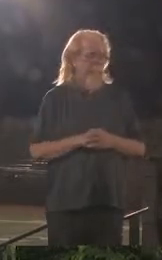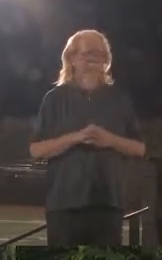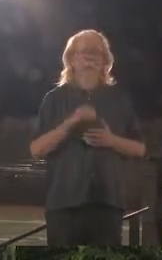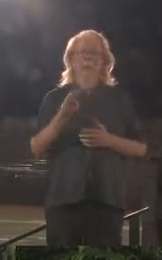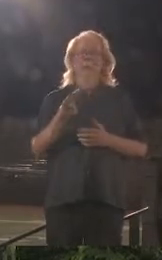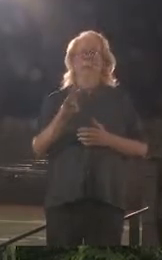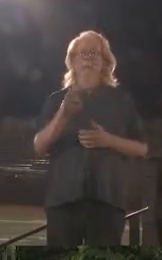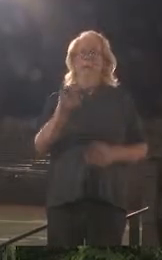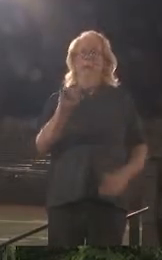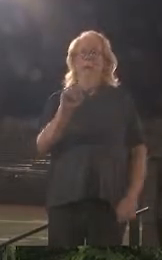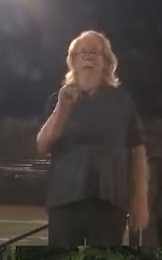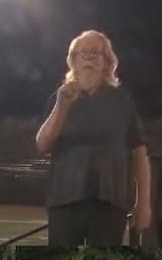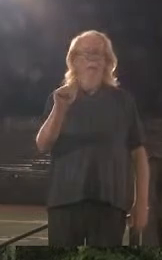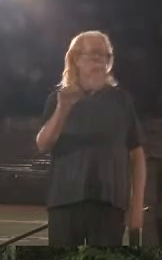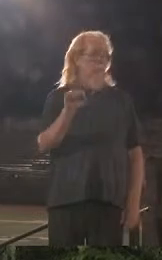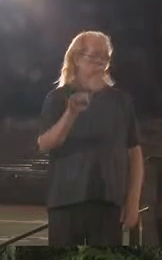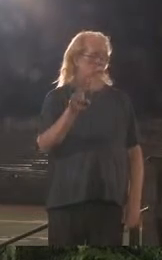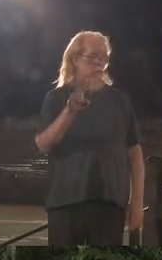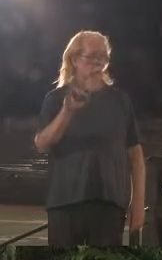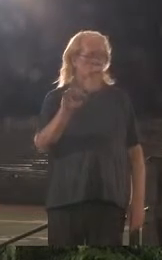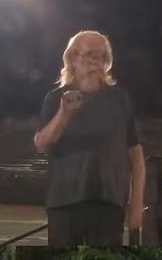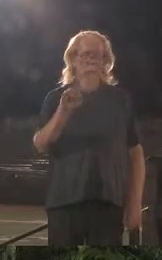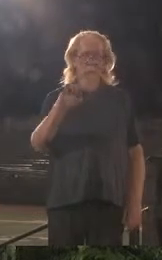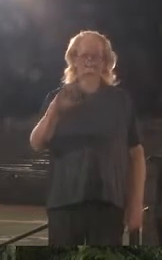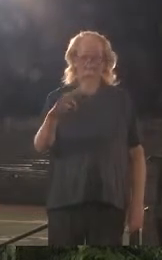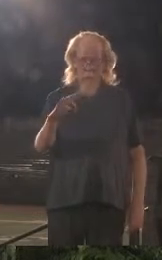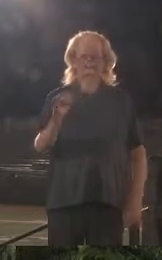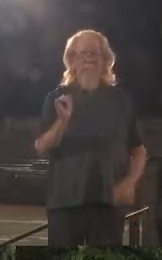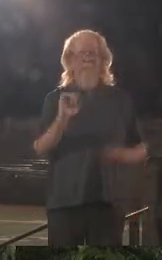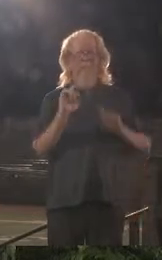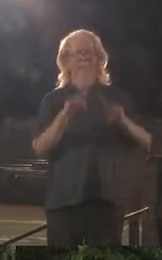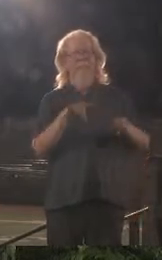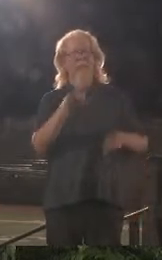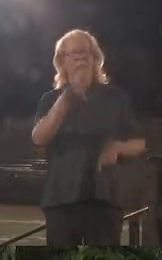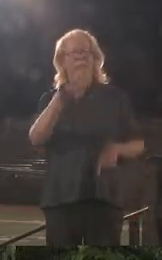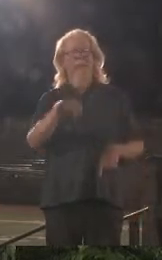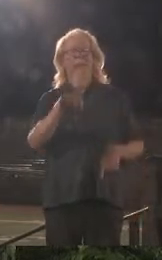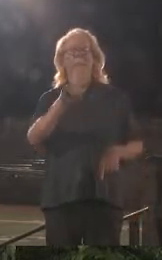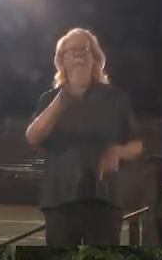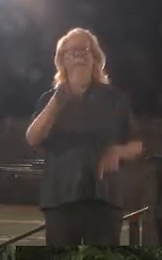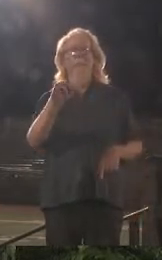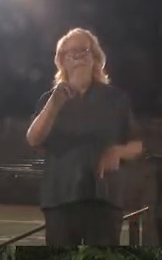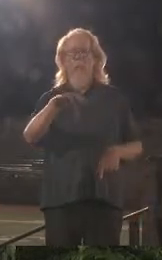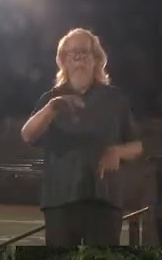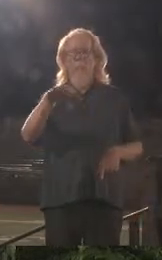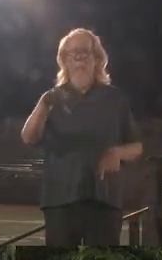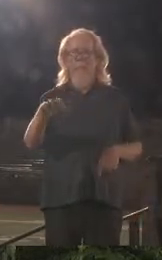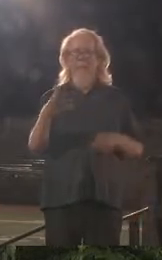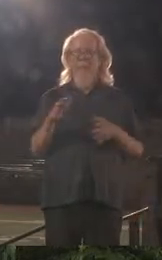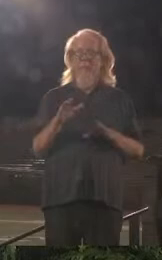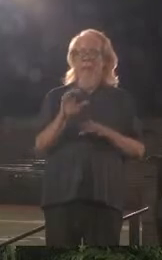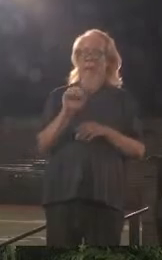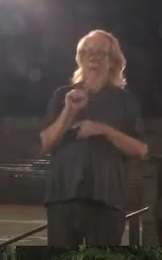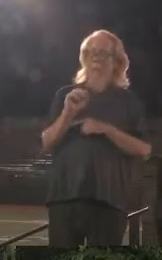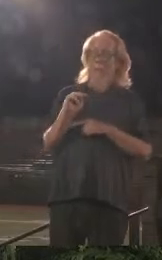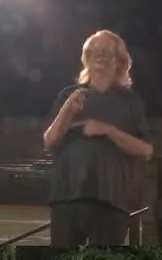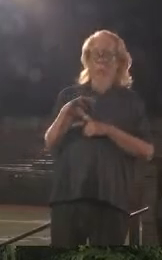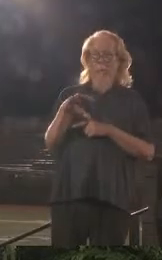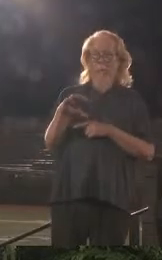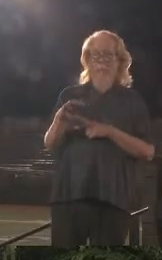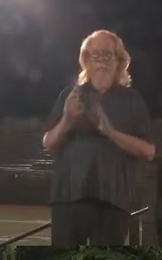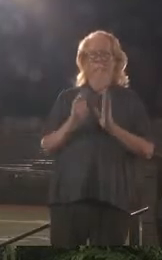Rihanna Lynn Swintek will be attending Texas A&M University Corpus Christi, recipient of the A&M Corpus Christi